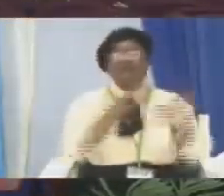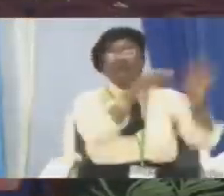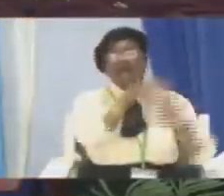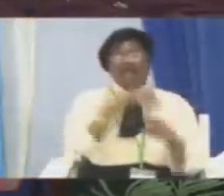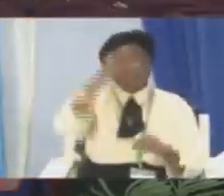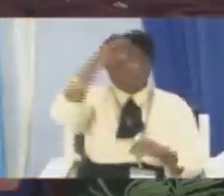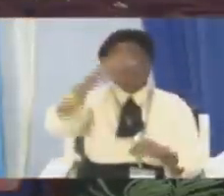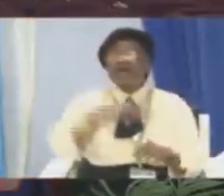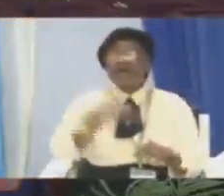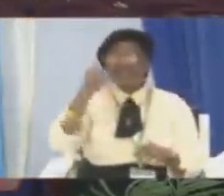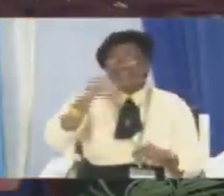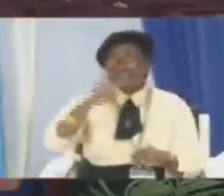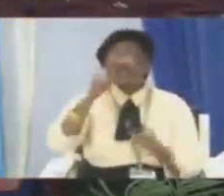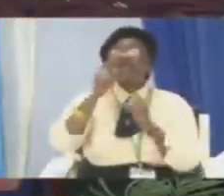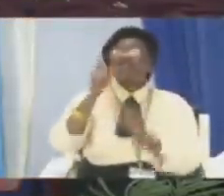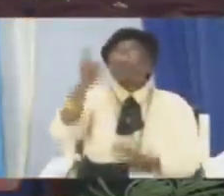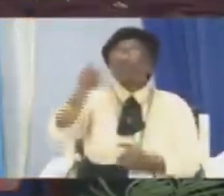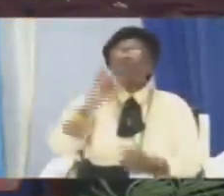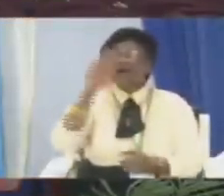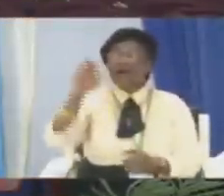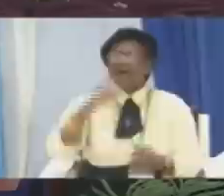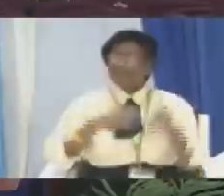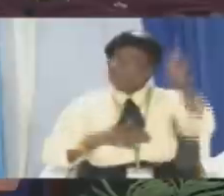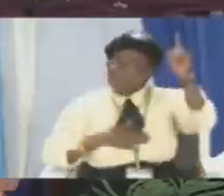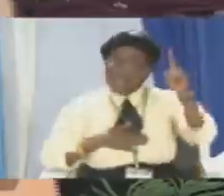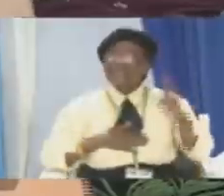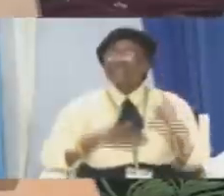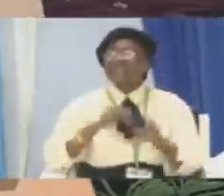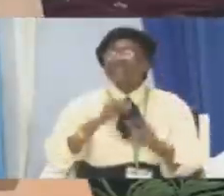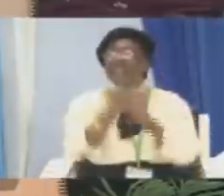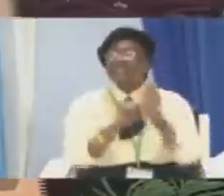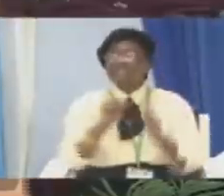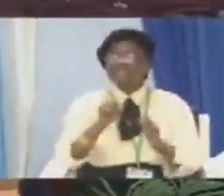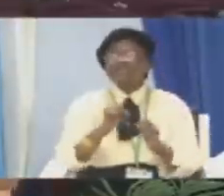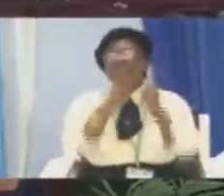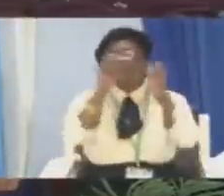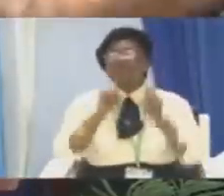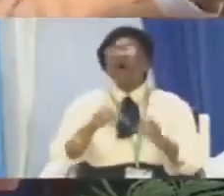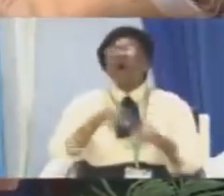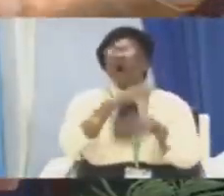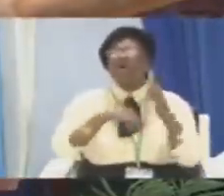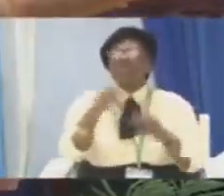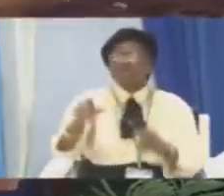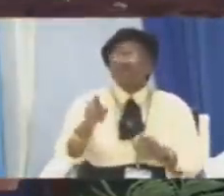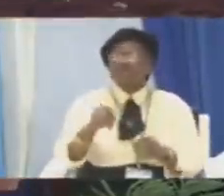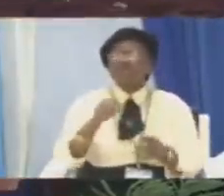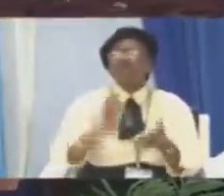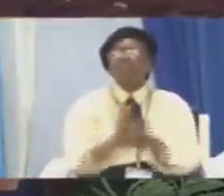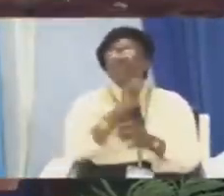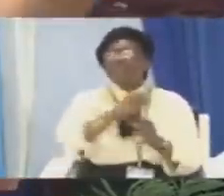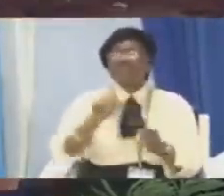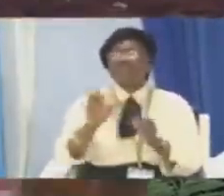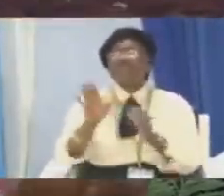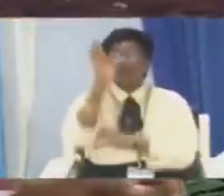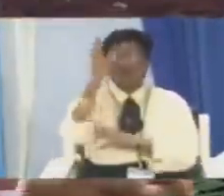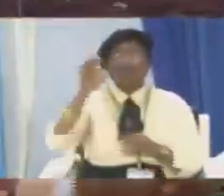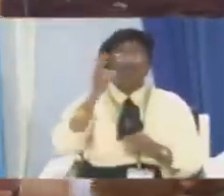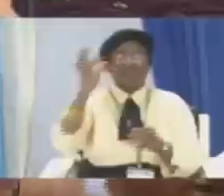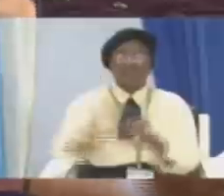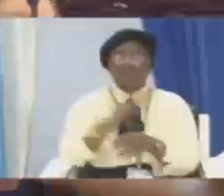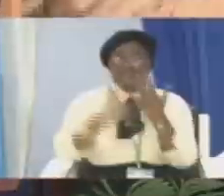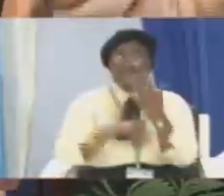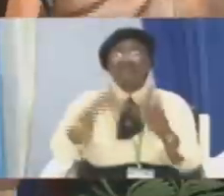image. Be fruitful." All of you trusting God for fruitfulness tonight, you are God's